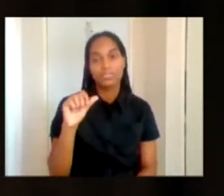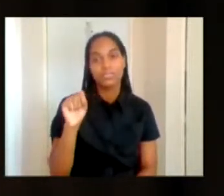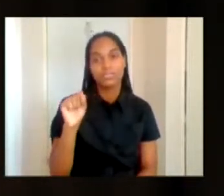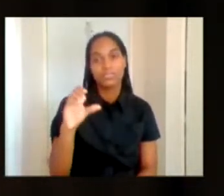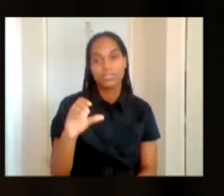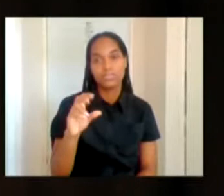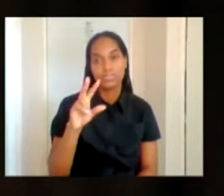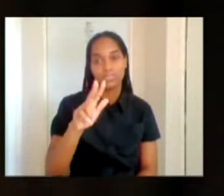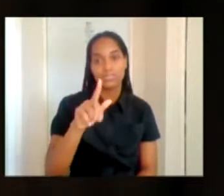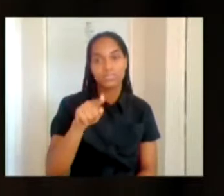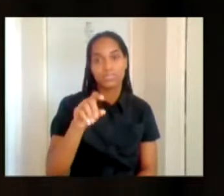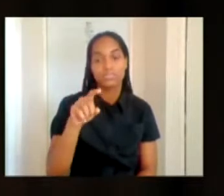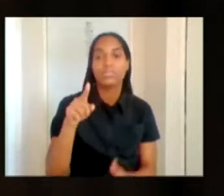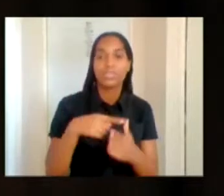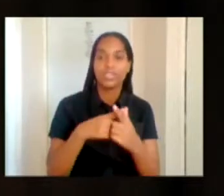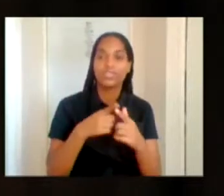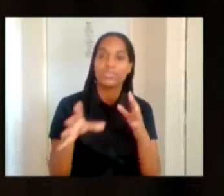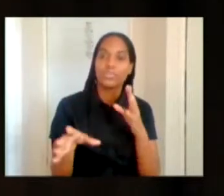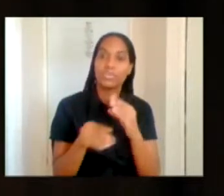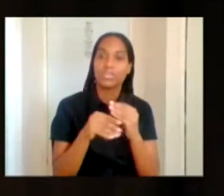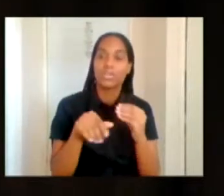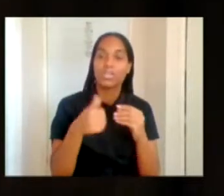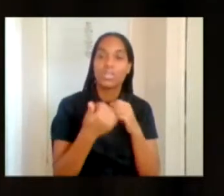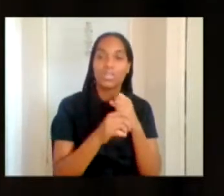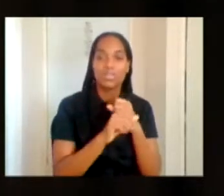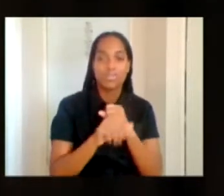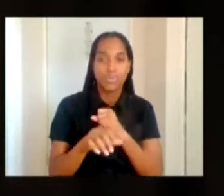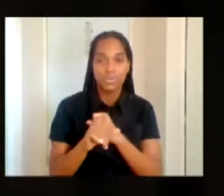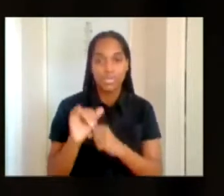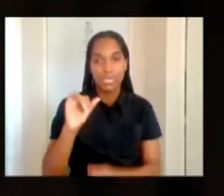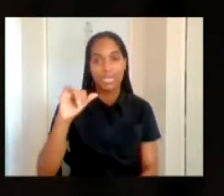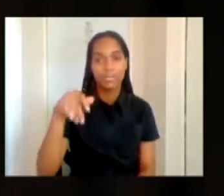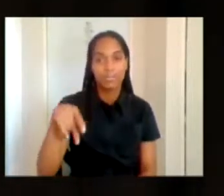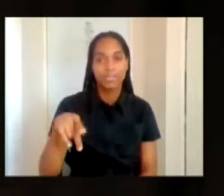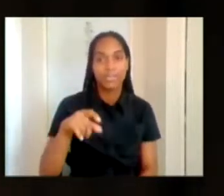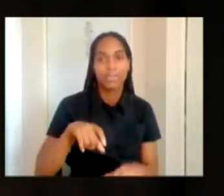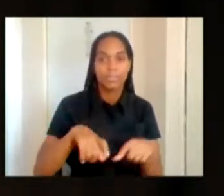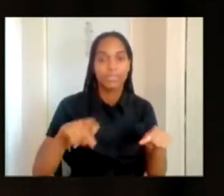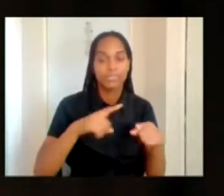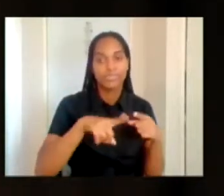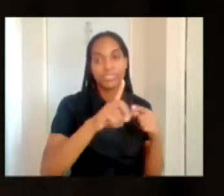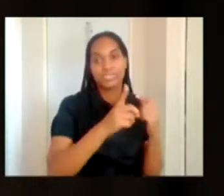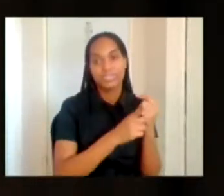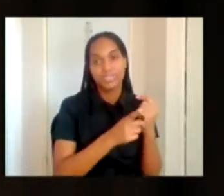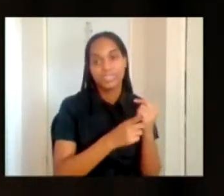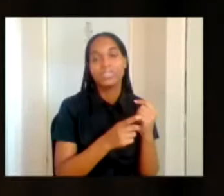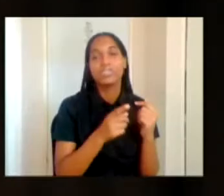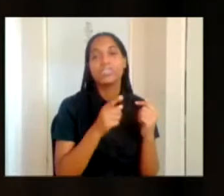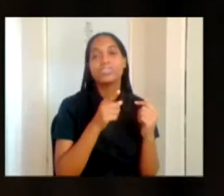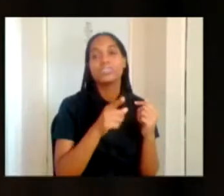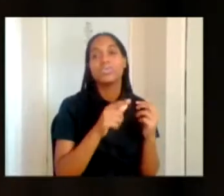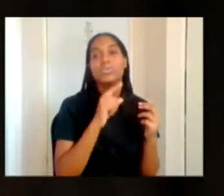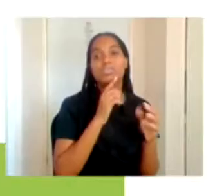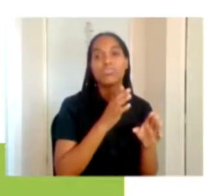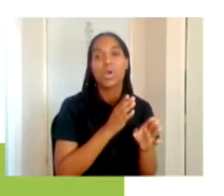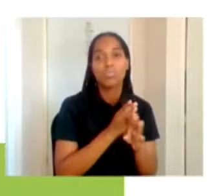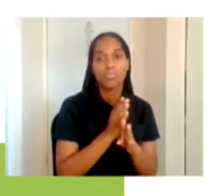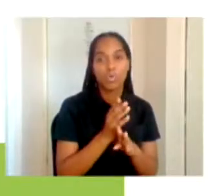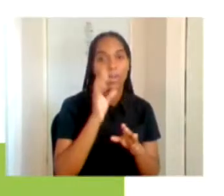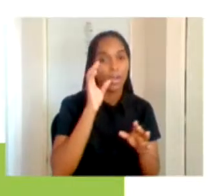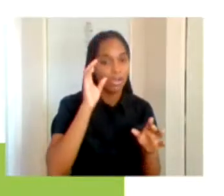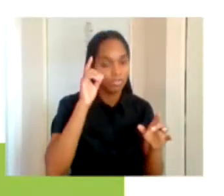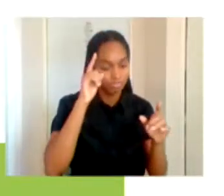are adding another broadcast IP pipe to the device. So that's the kind of, core feature I hope you guys